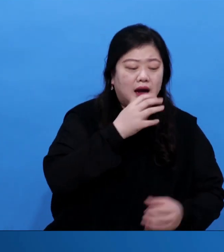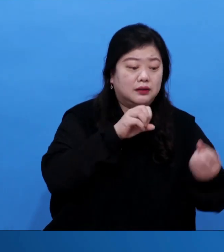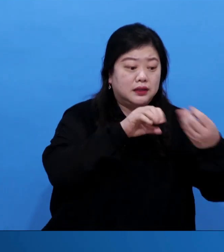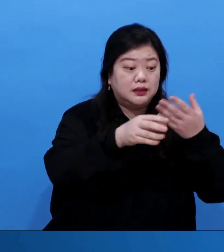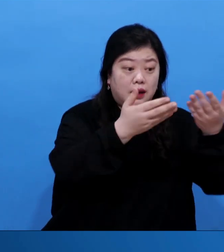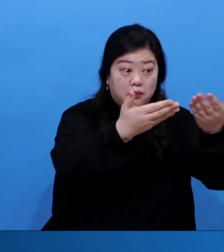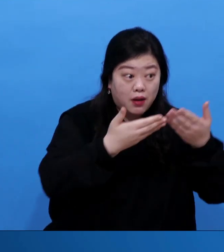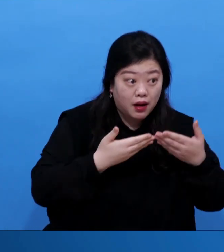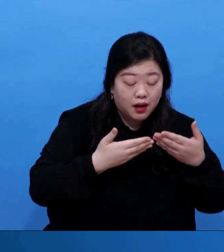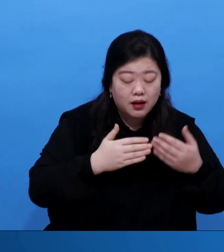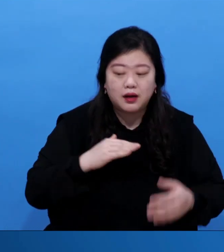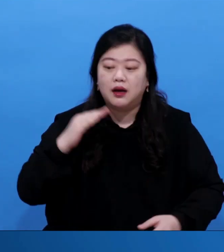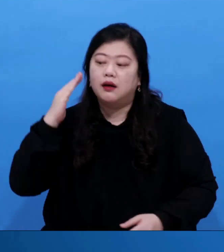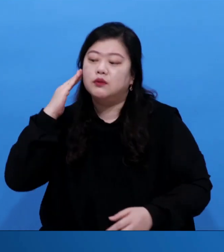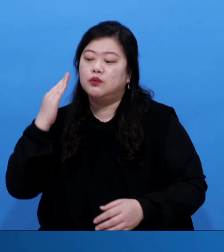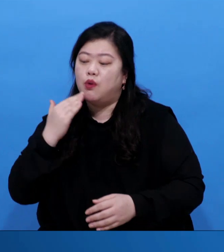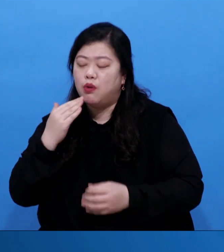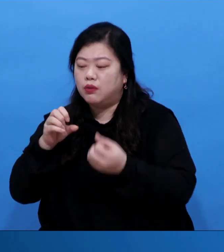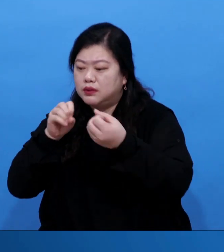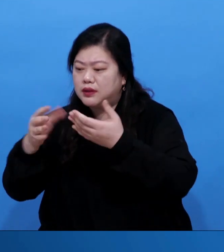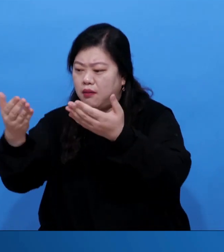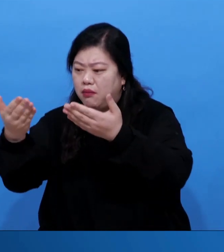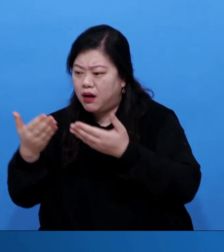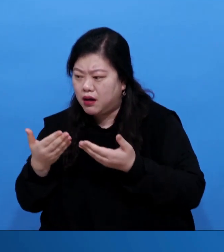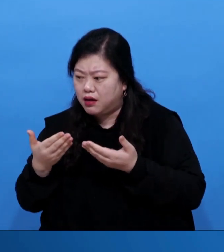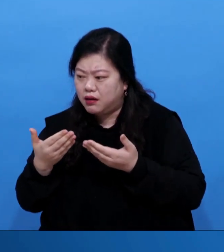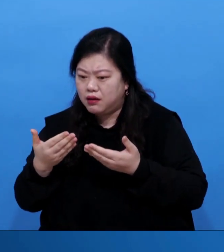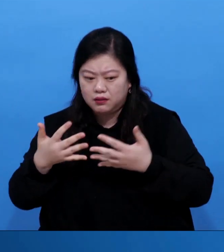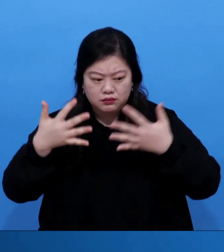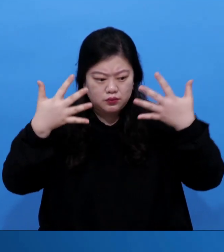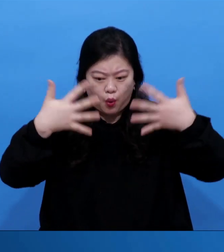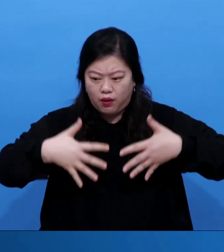deaf people have a greater condition for receiving answers than the average person.